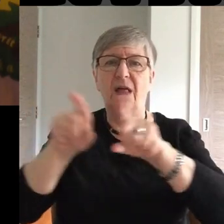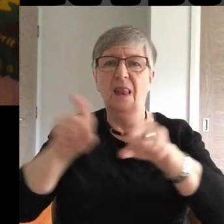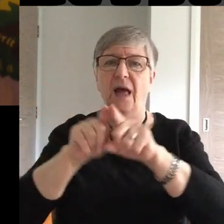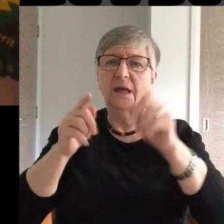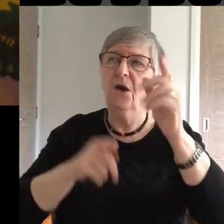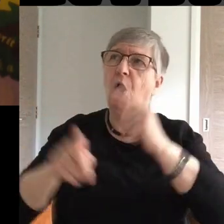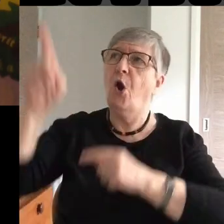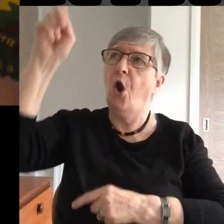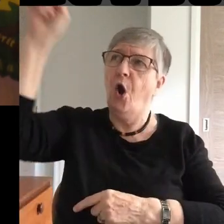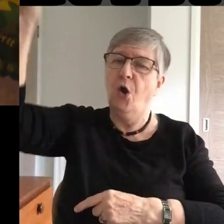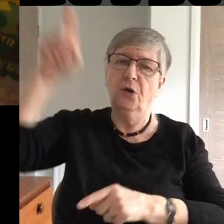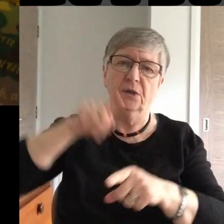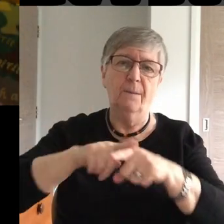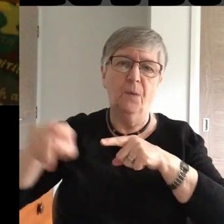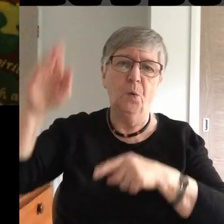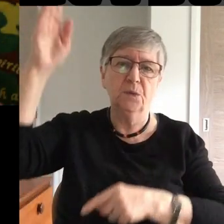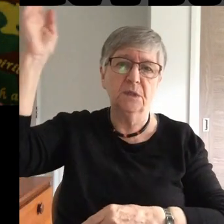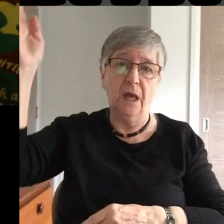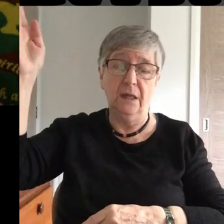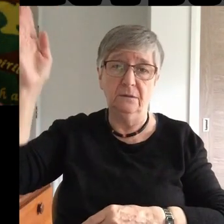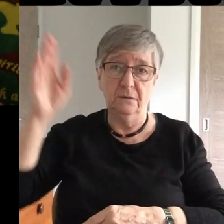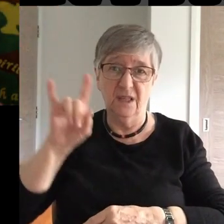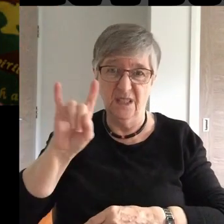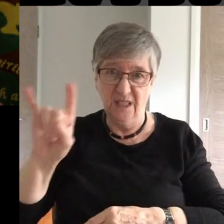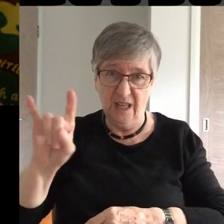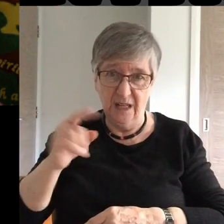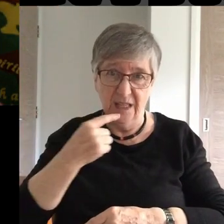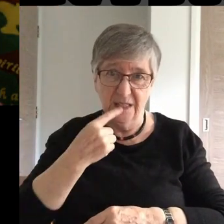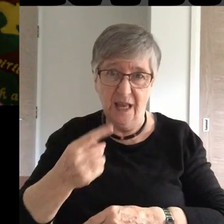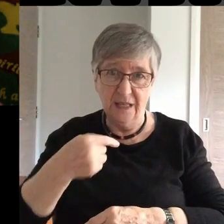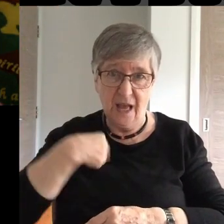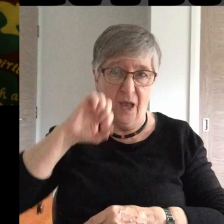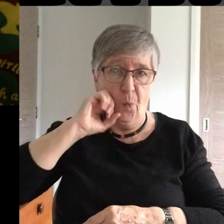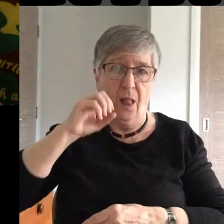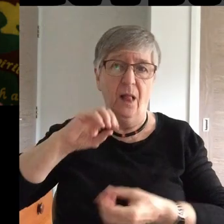Most High. He'll make himself like God.